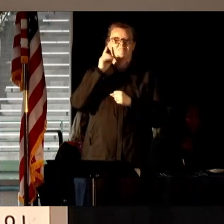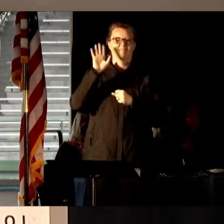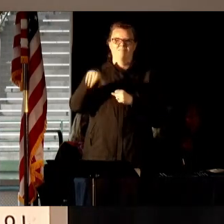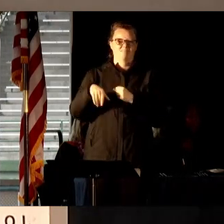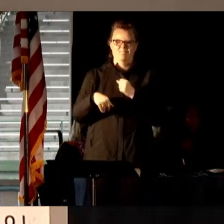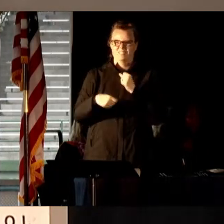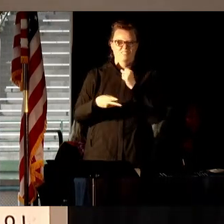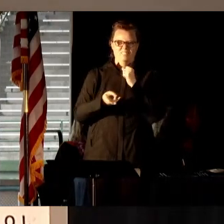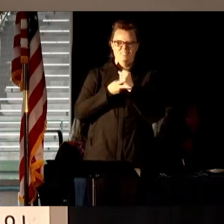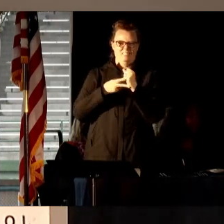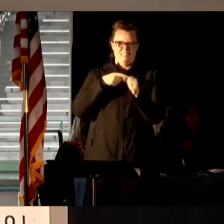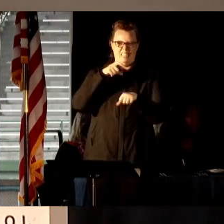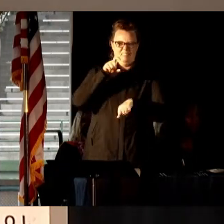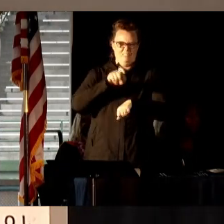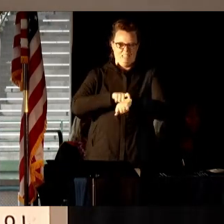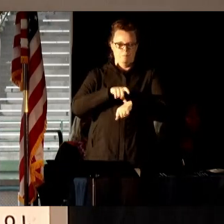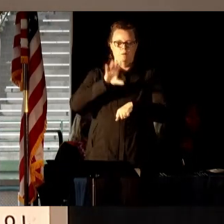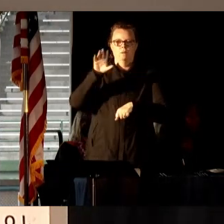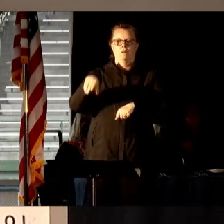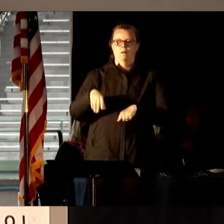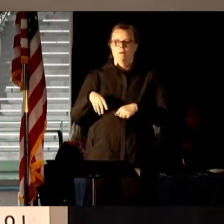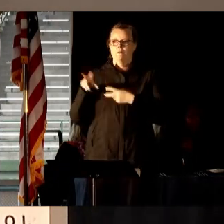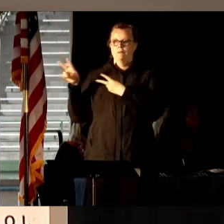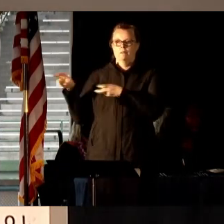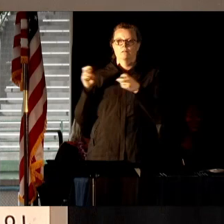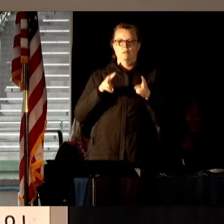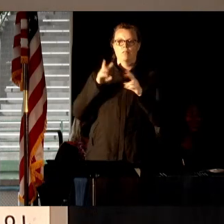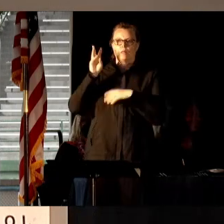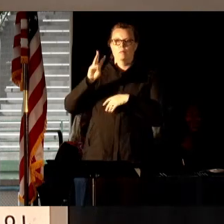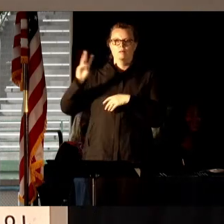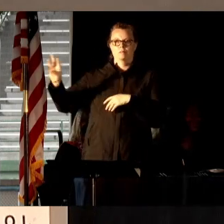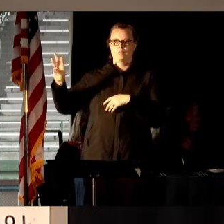and just copy and paste the staff directory off the school website.